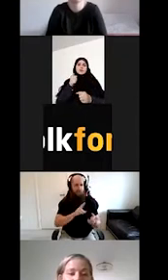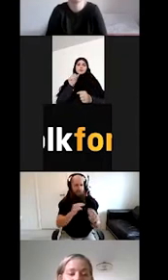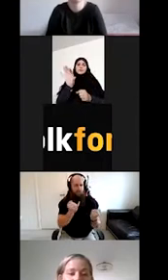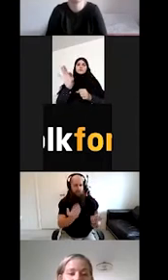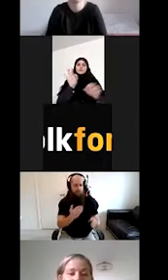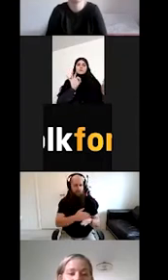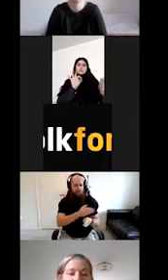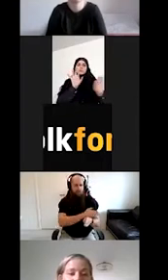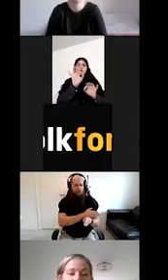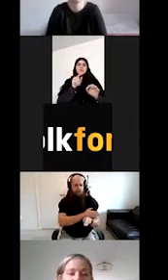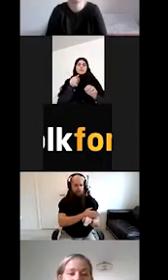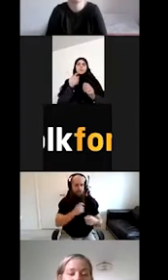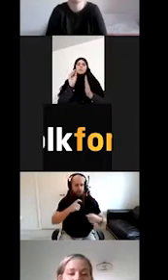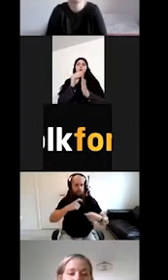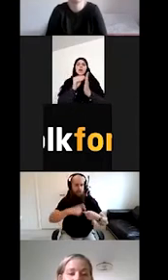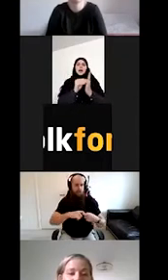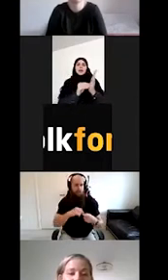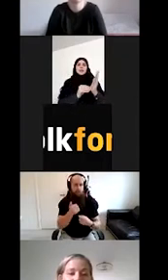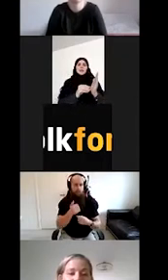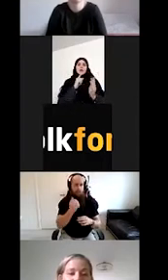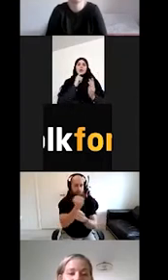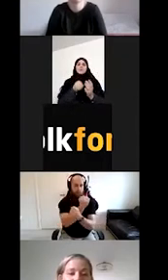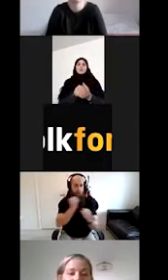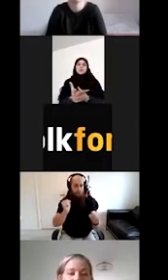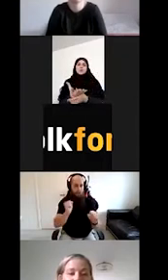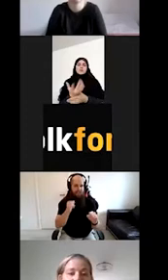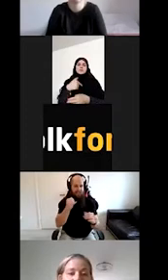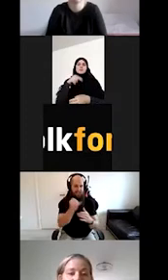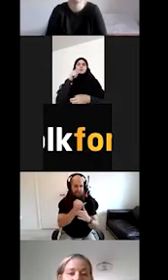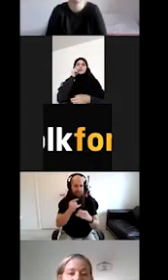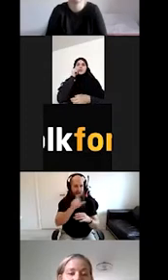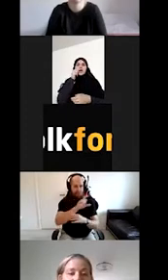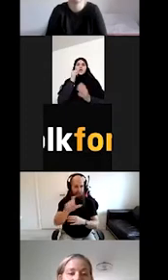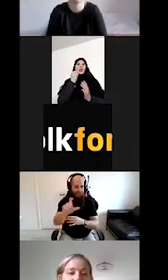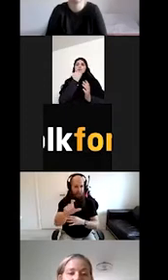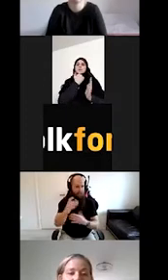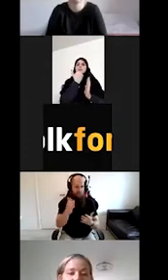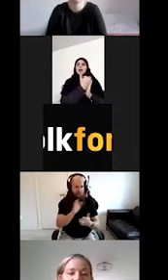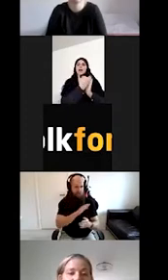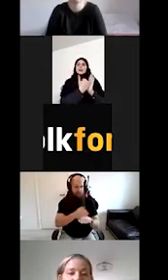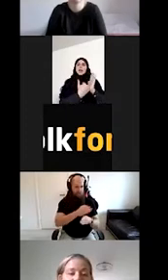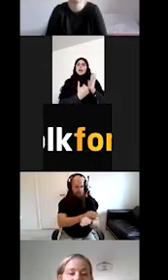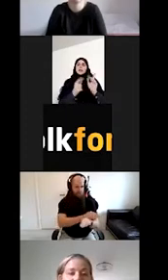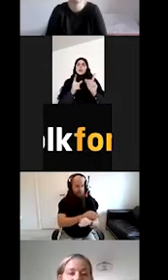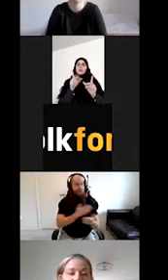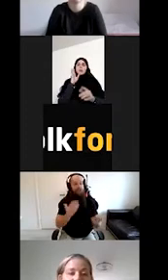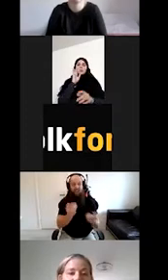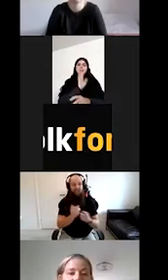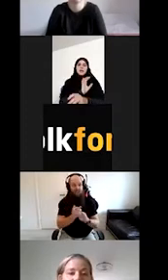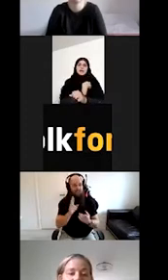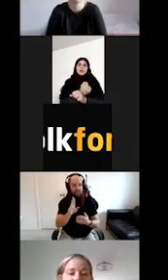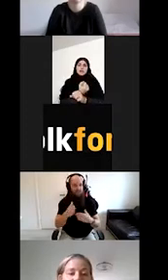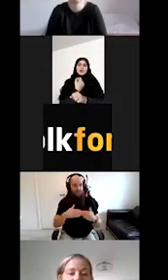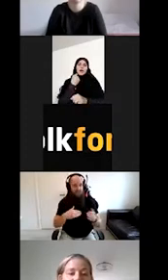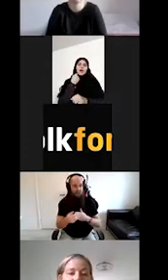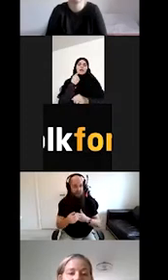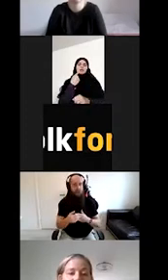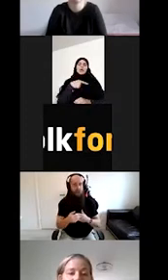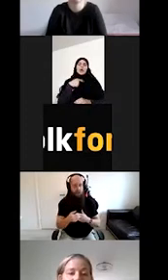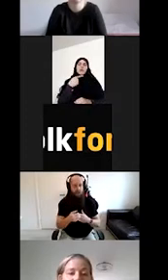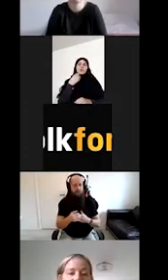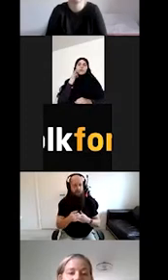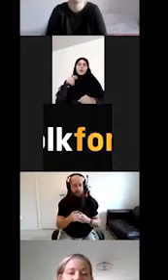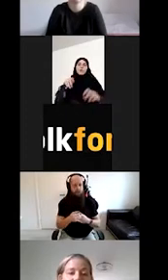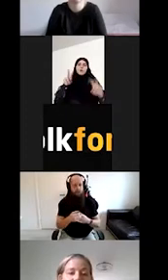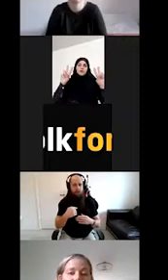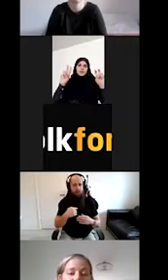international standards in BIH when it comes to this topic. Meaning what I did was to conduct a